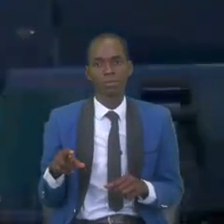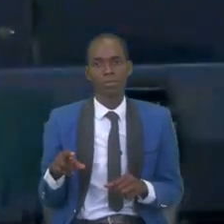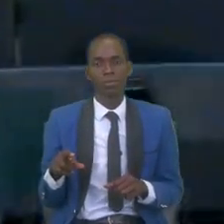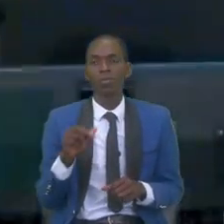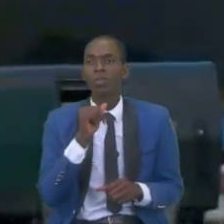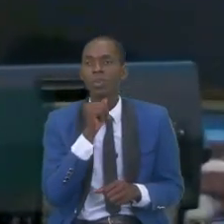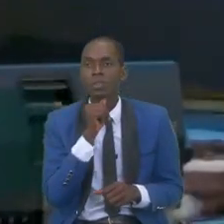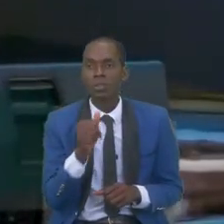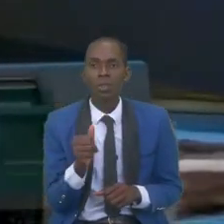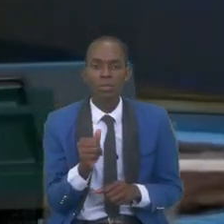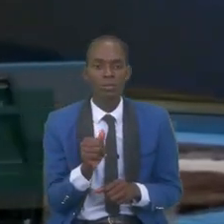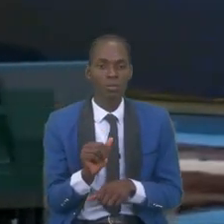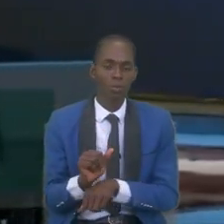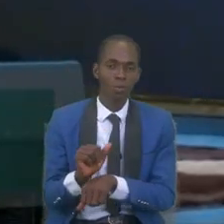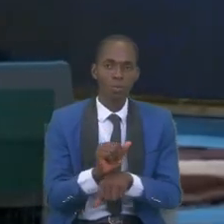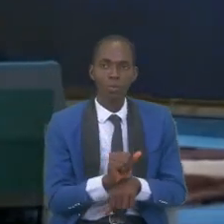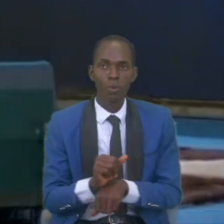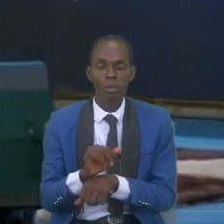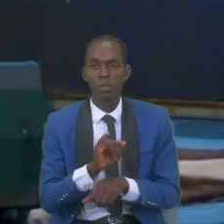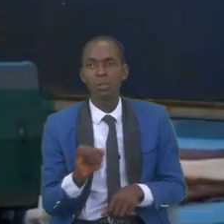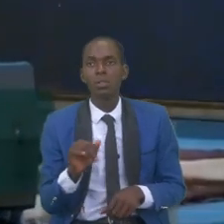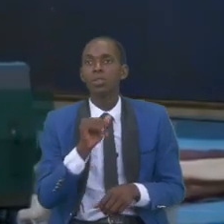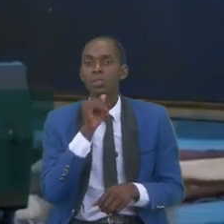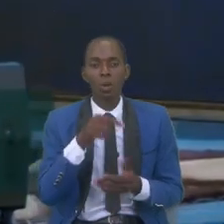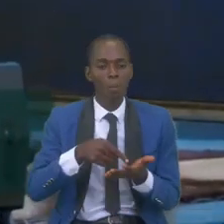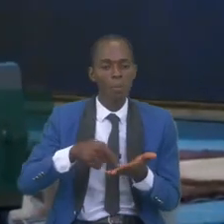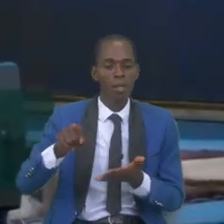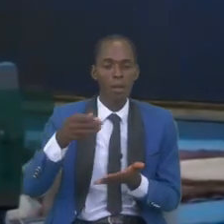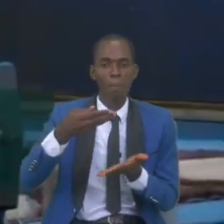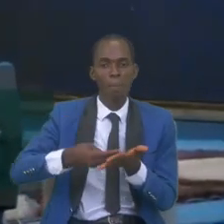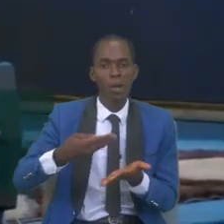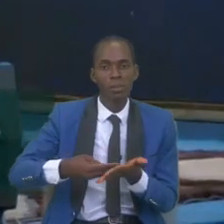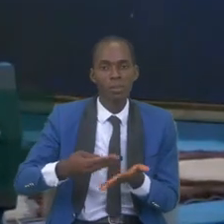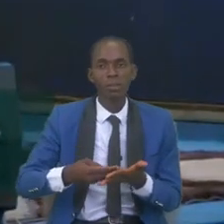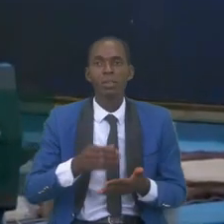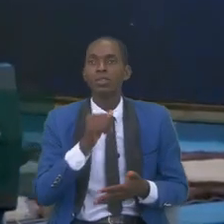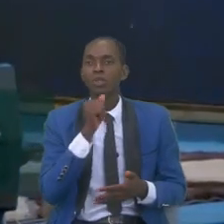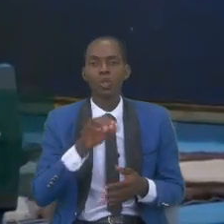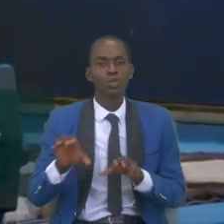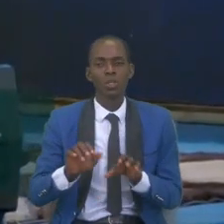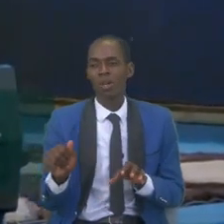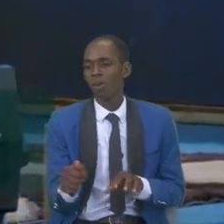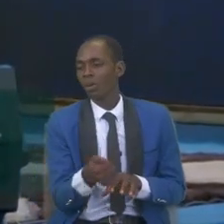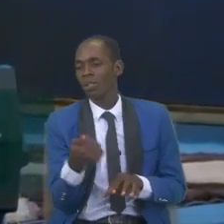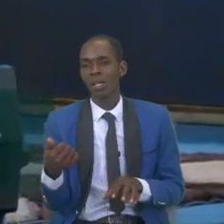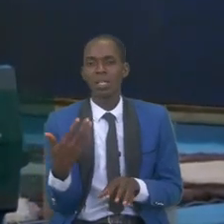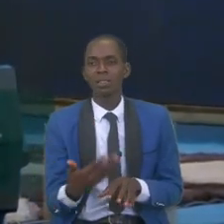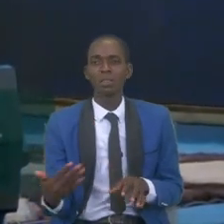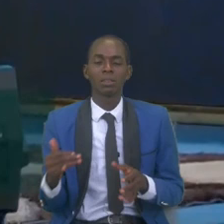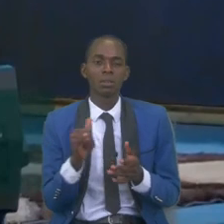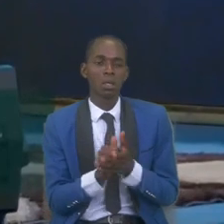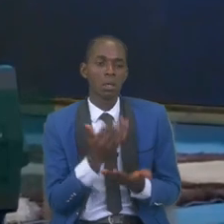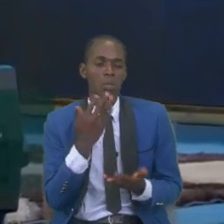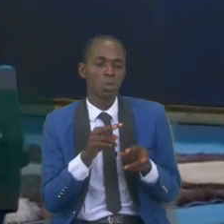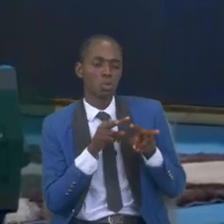not working, not paying money, not doing any other thing that appears